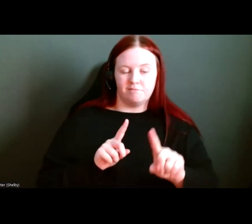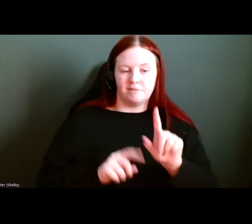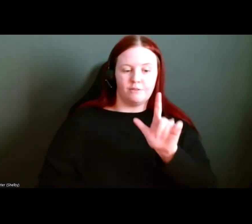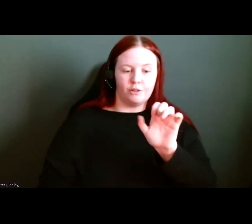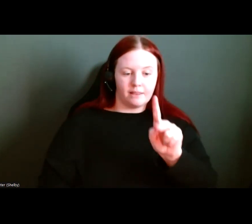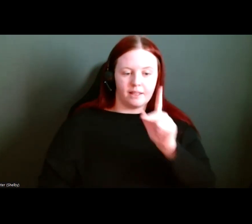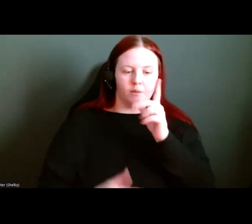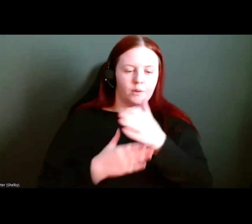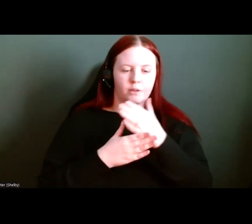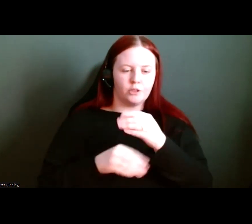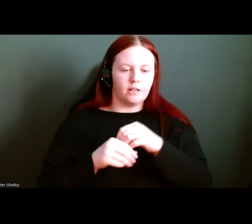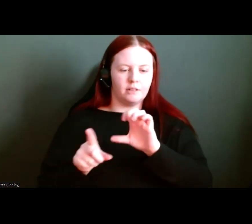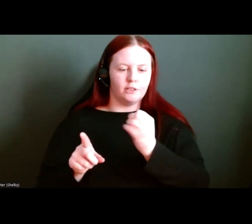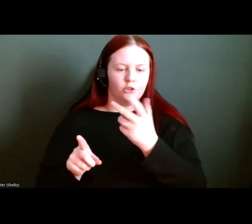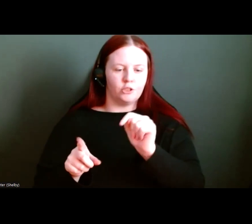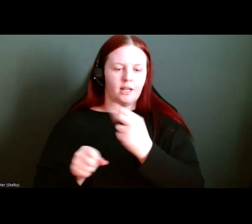chat.